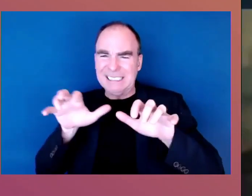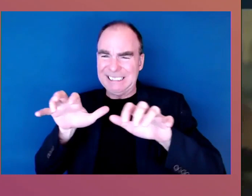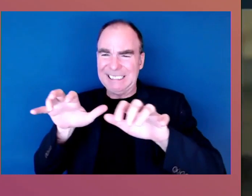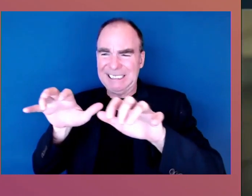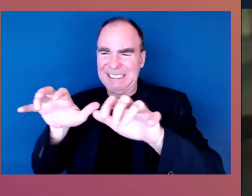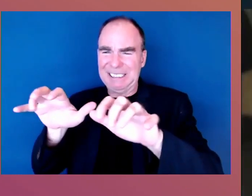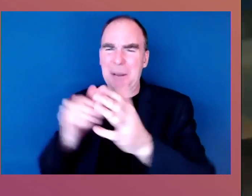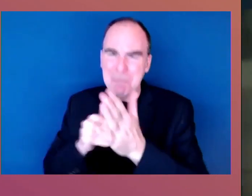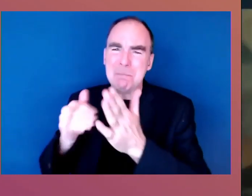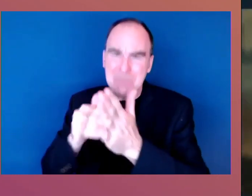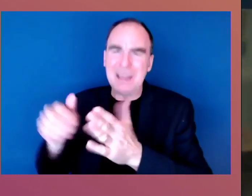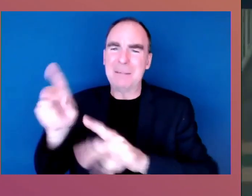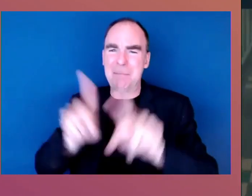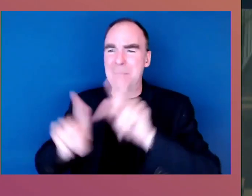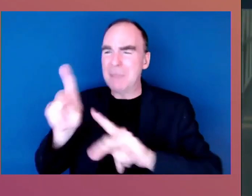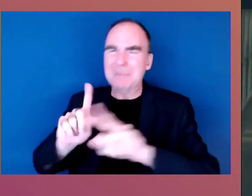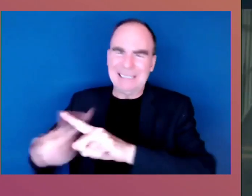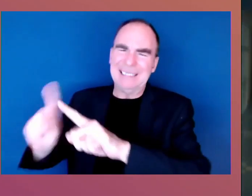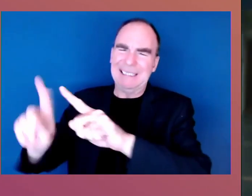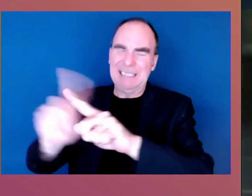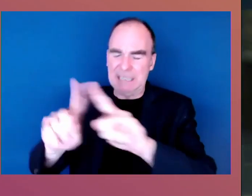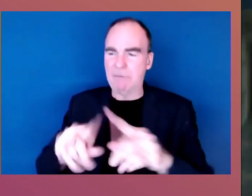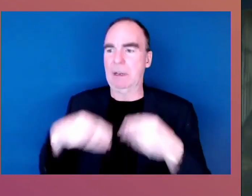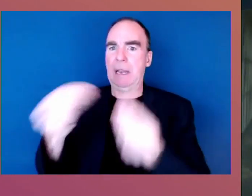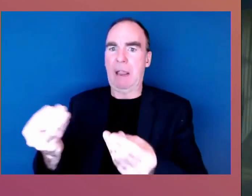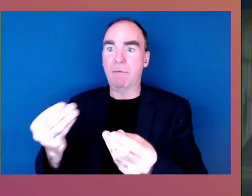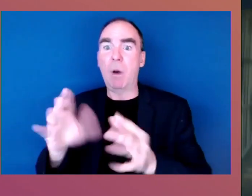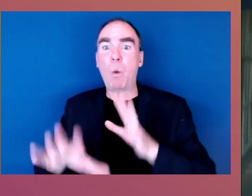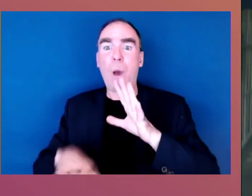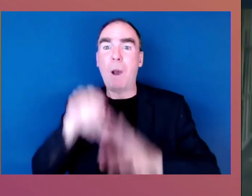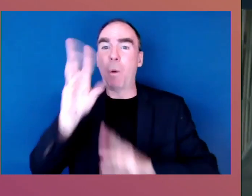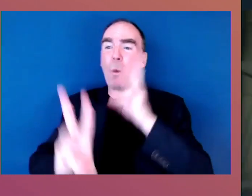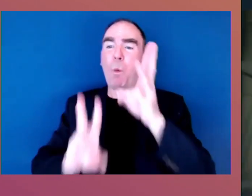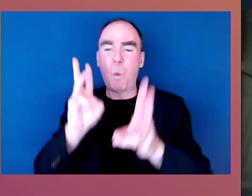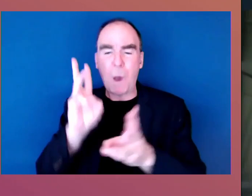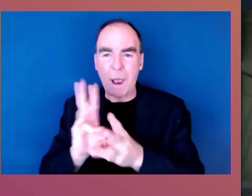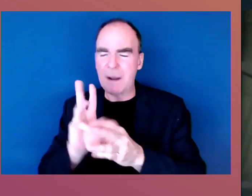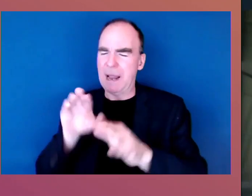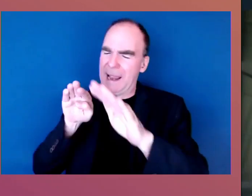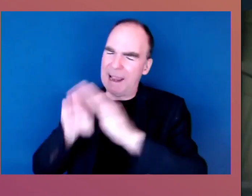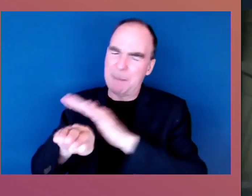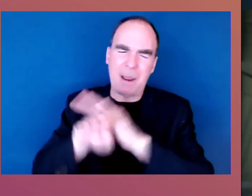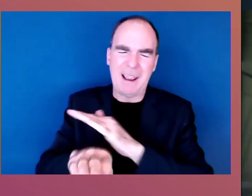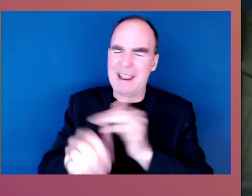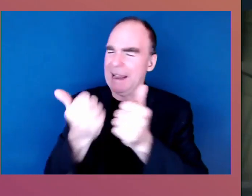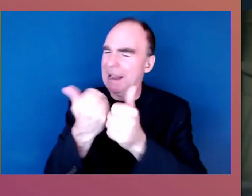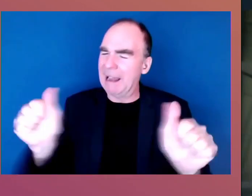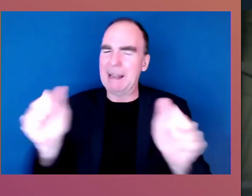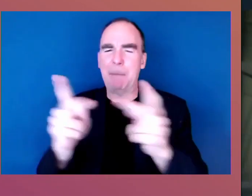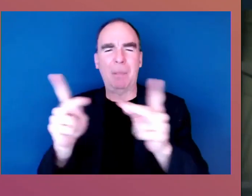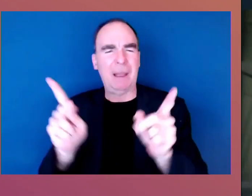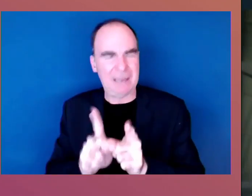is accessible for everyone, everywhere. Your gate is in 50 meters on the